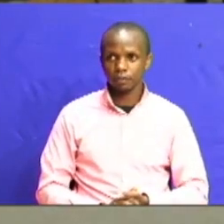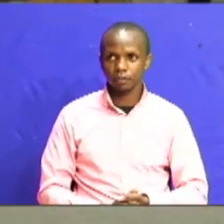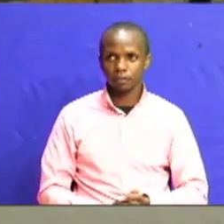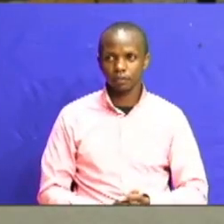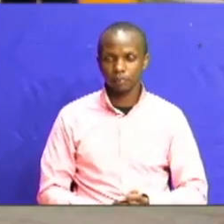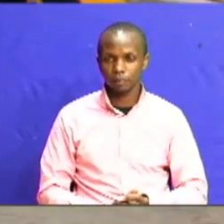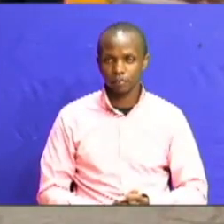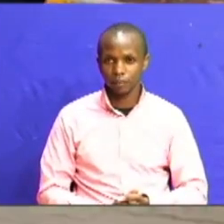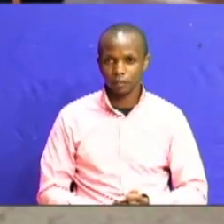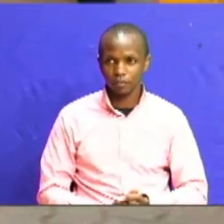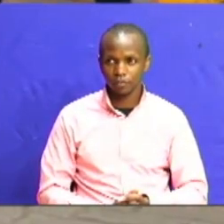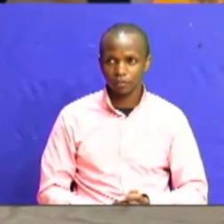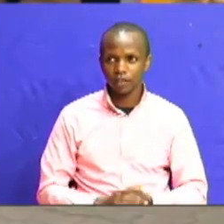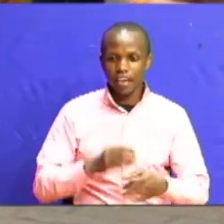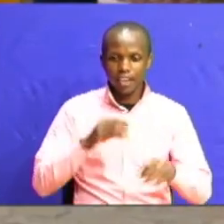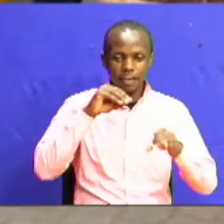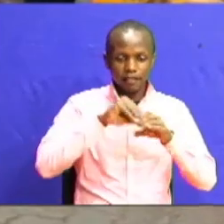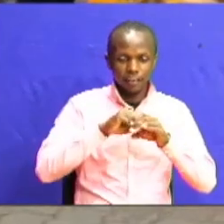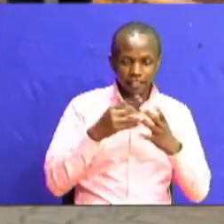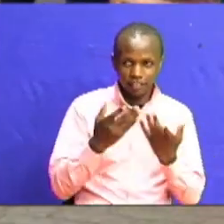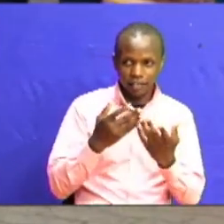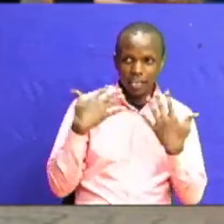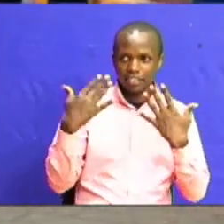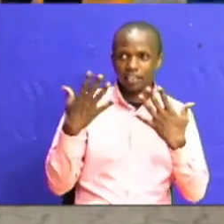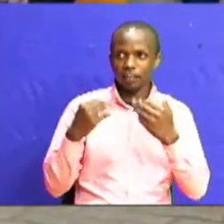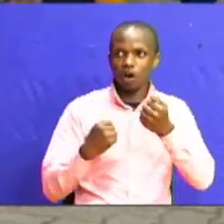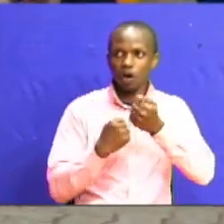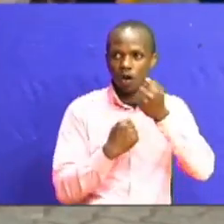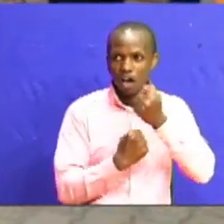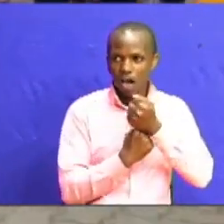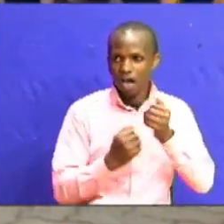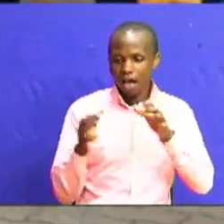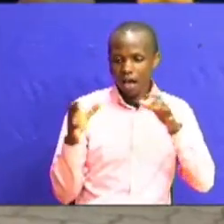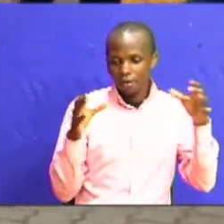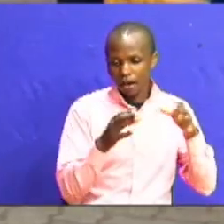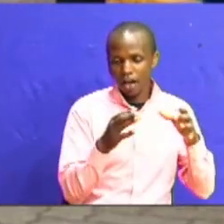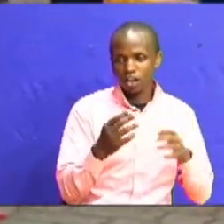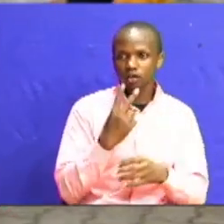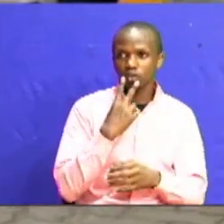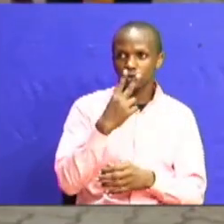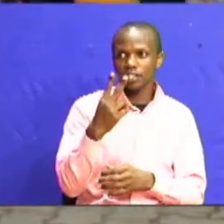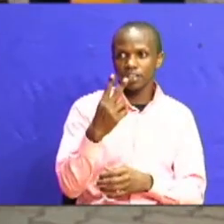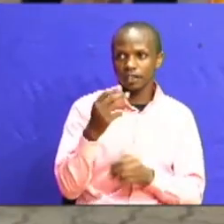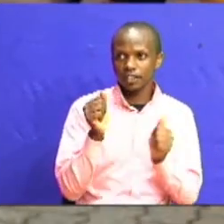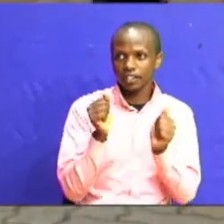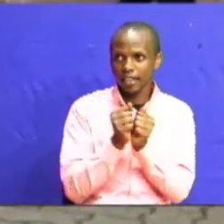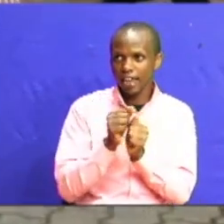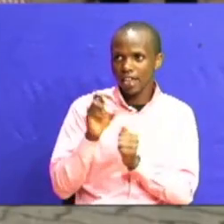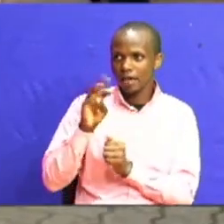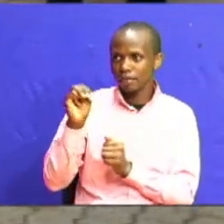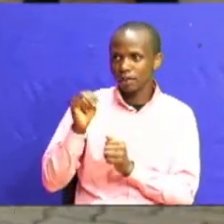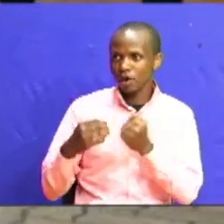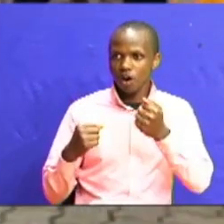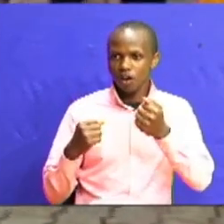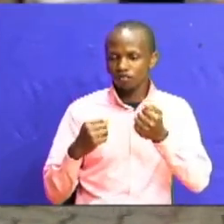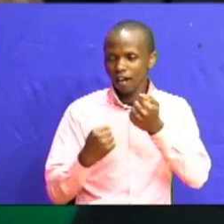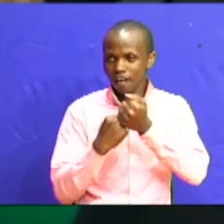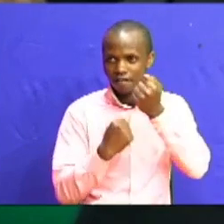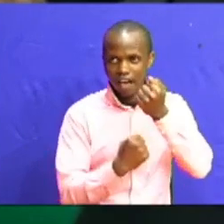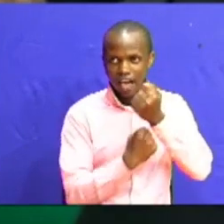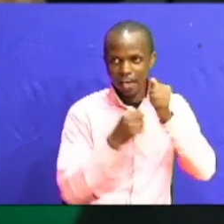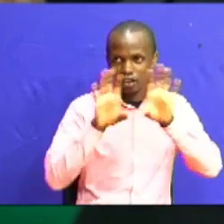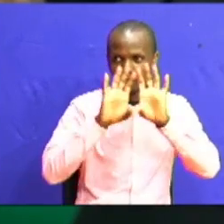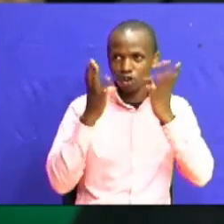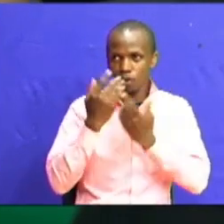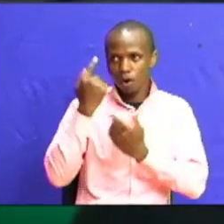In its latest investment, the Safaricom Foundation has set aside 210 million Kenyan shillings to fund community investments set aside to